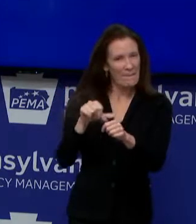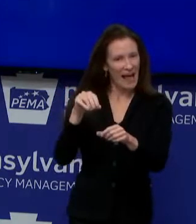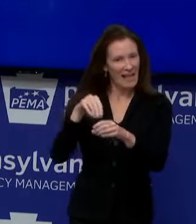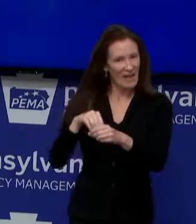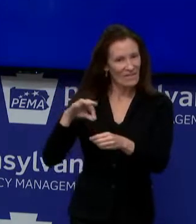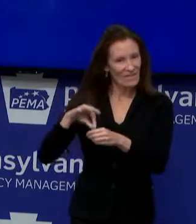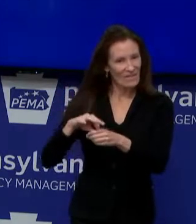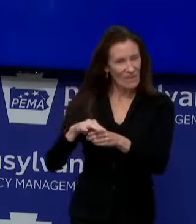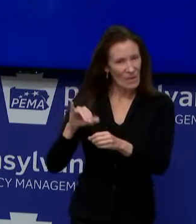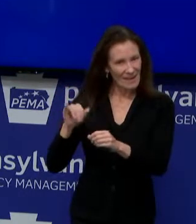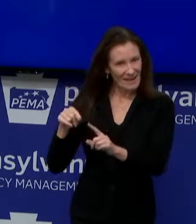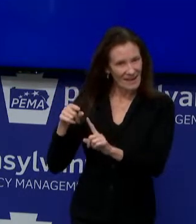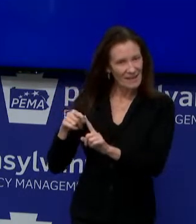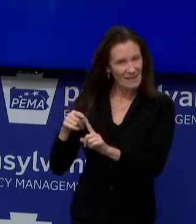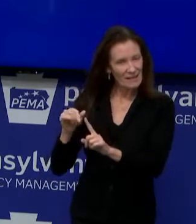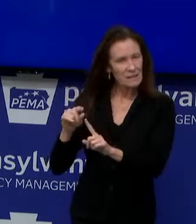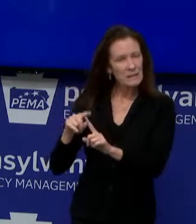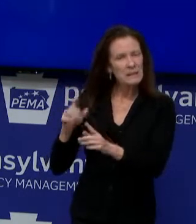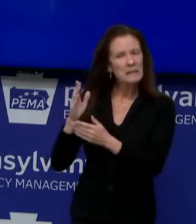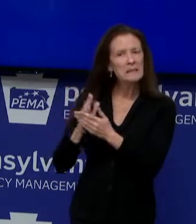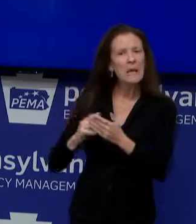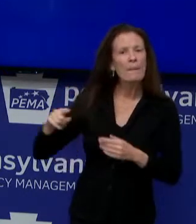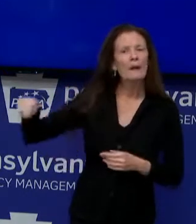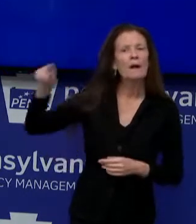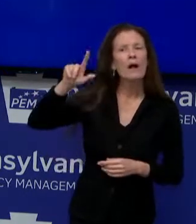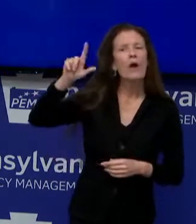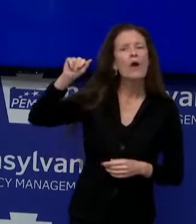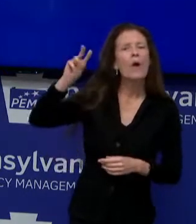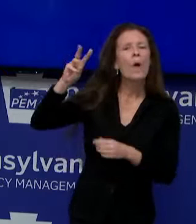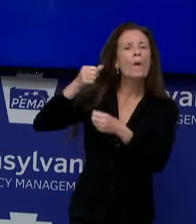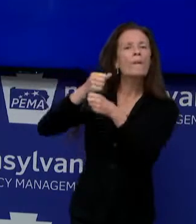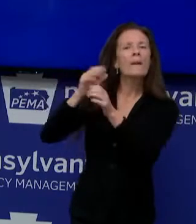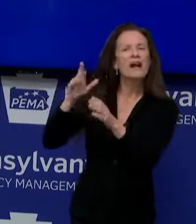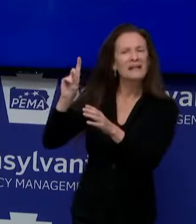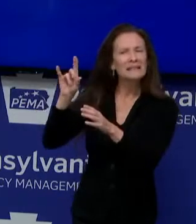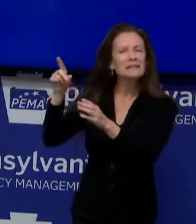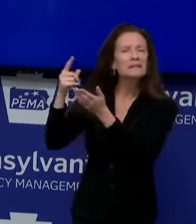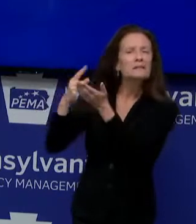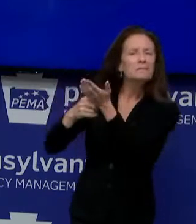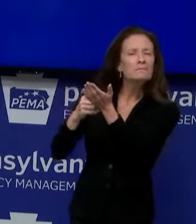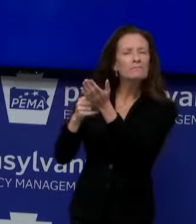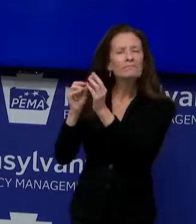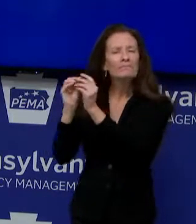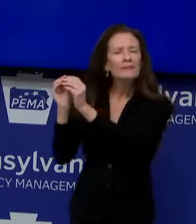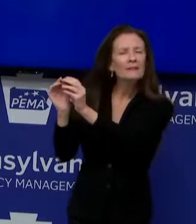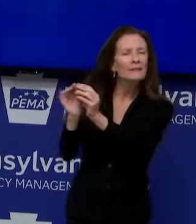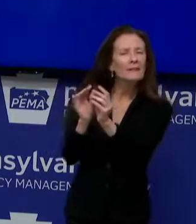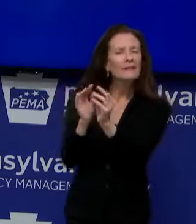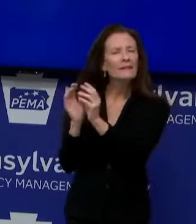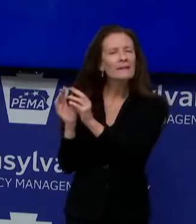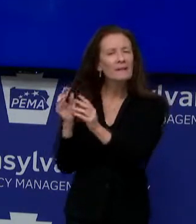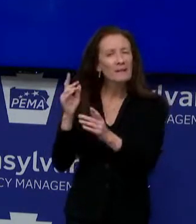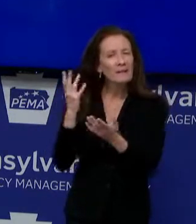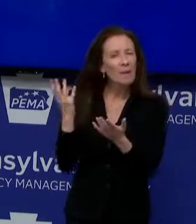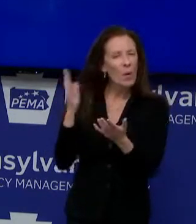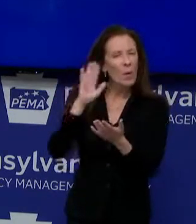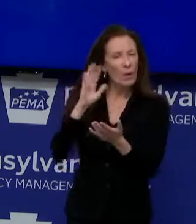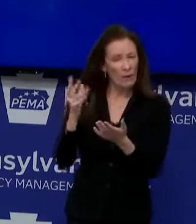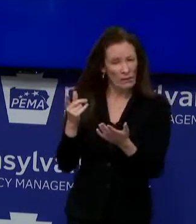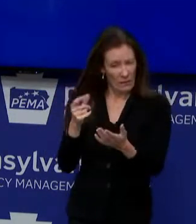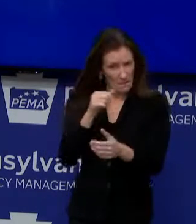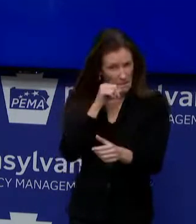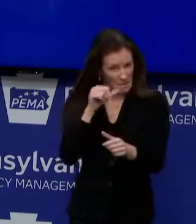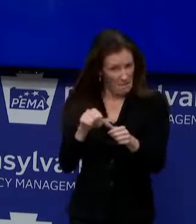in the General Assembly are interested in revisiting the topic of mail-in ballots legislatively, maybe addressing pre-canvassing,